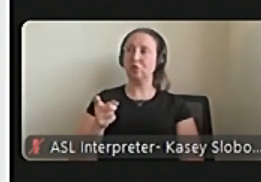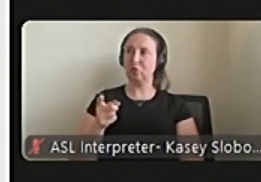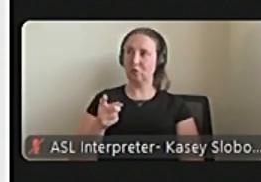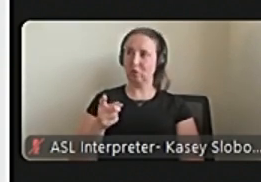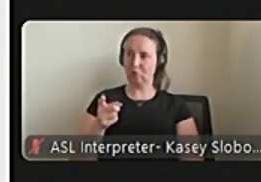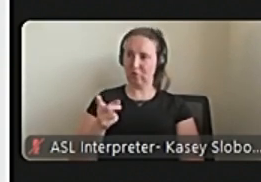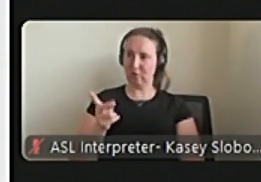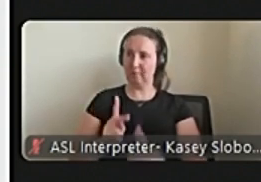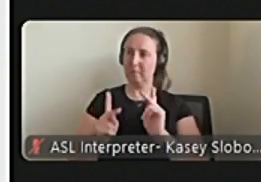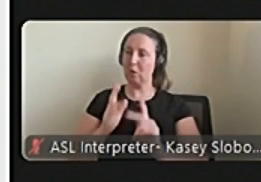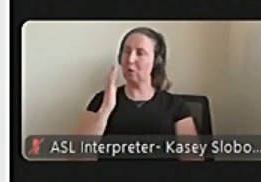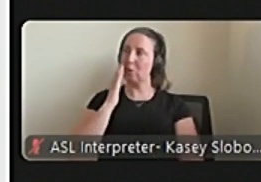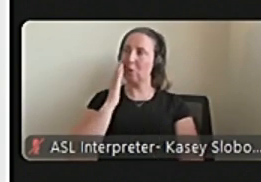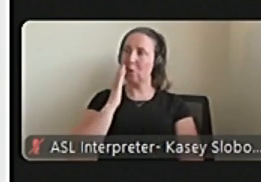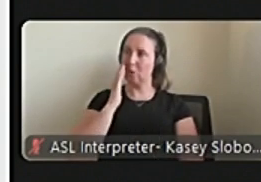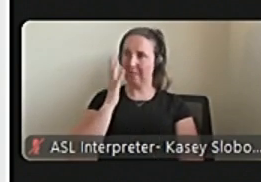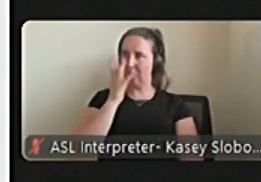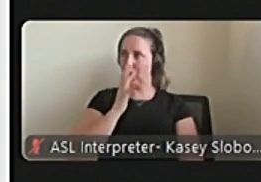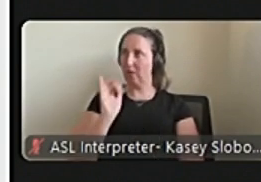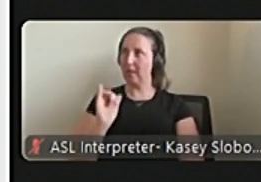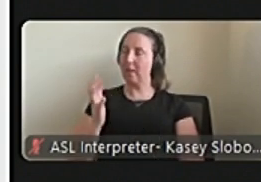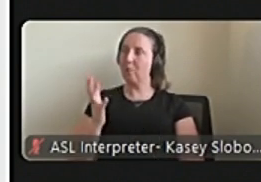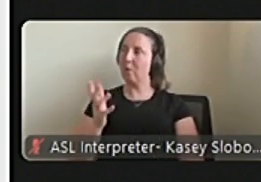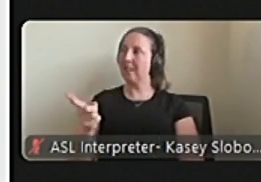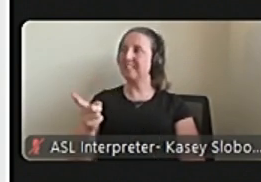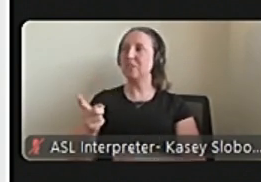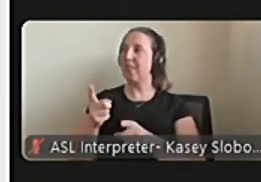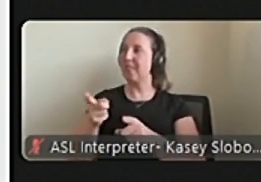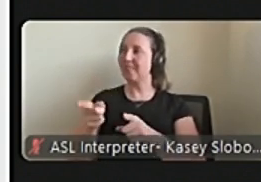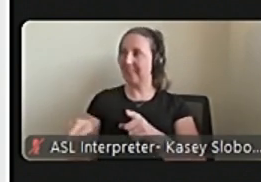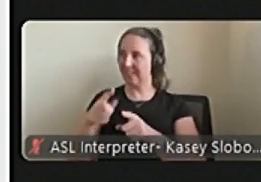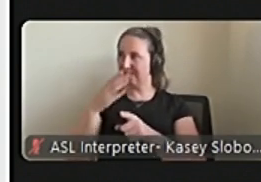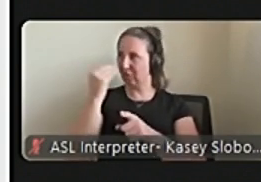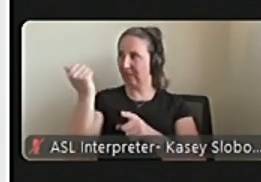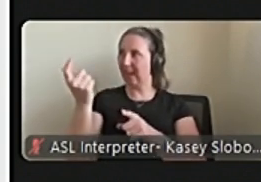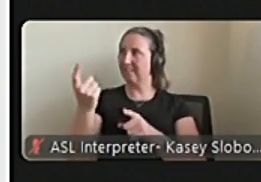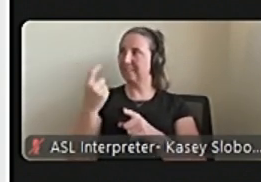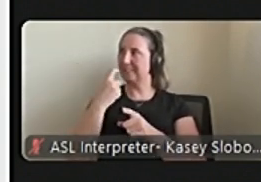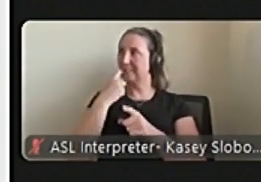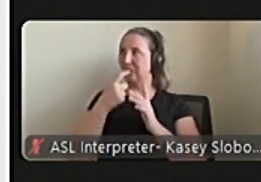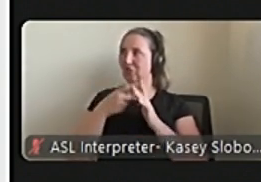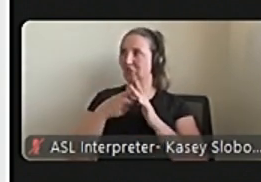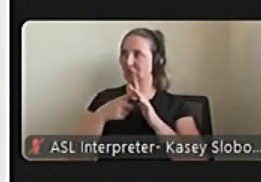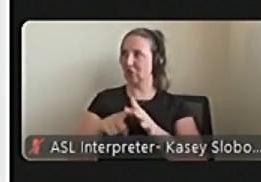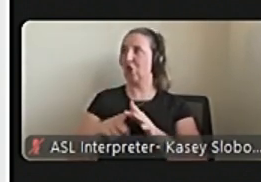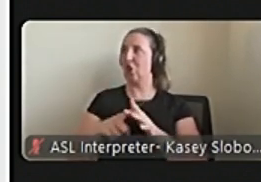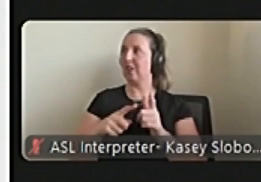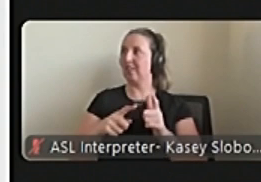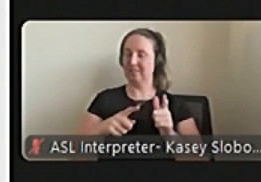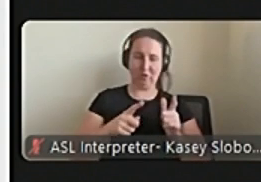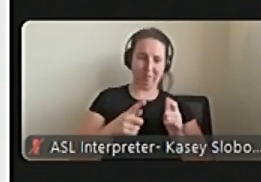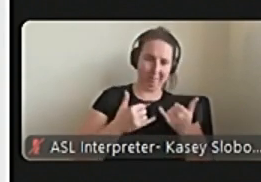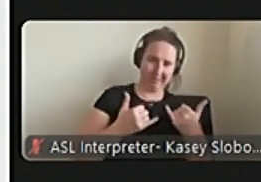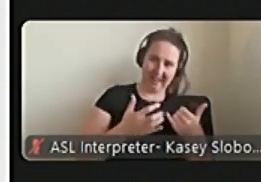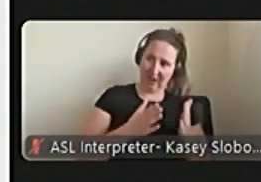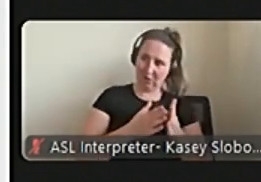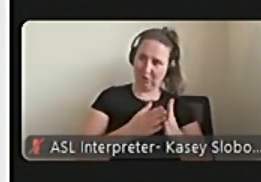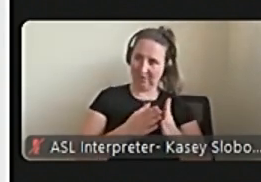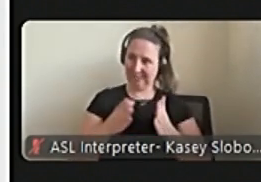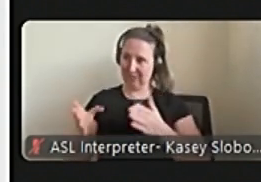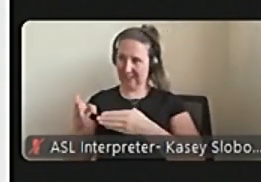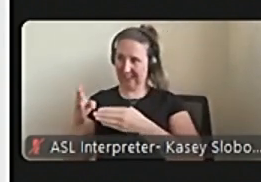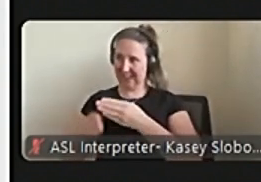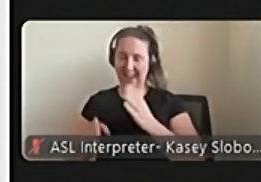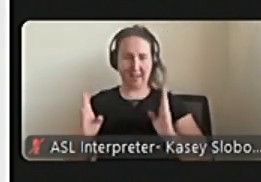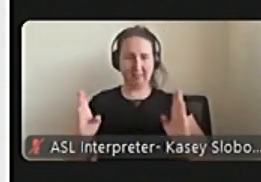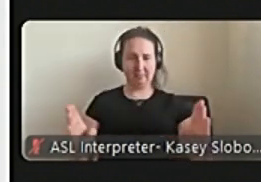they forget that that road is just starting, and that there's a lot of living to do in between time, and that they can stay independent